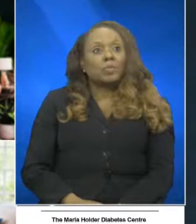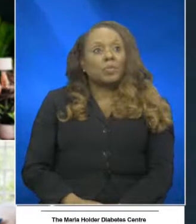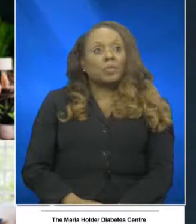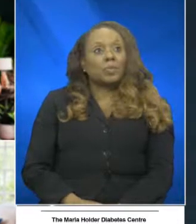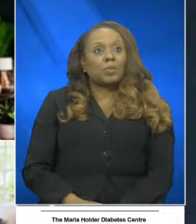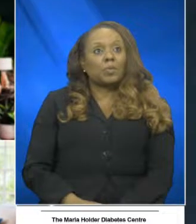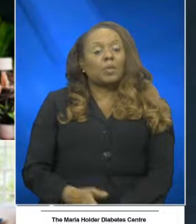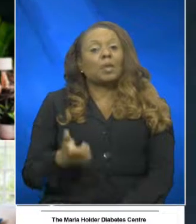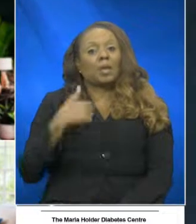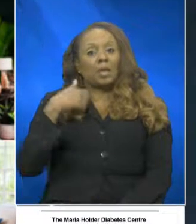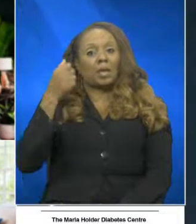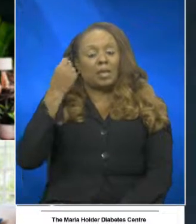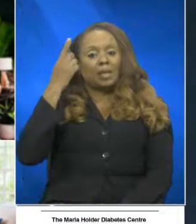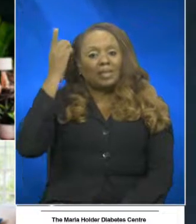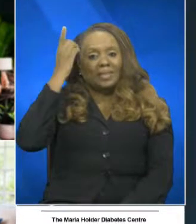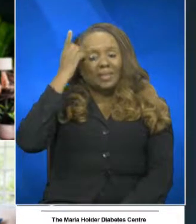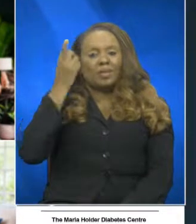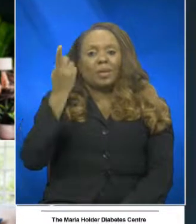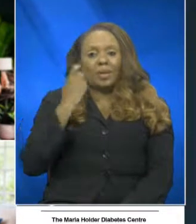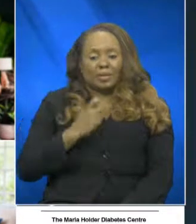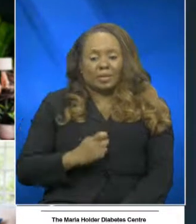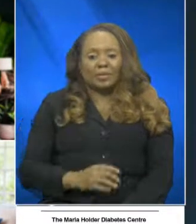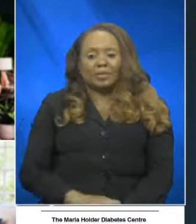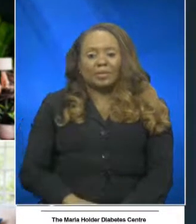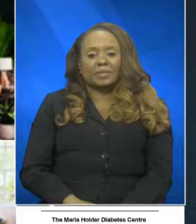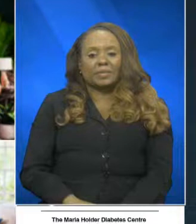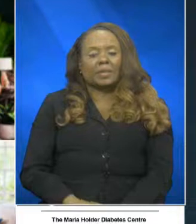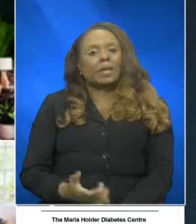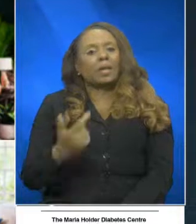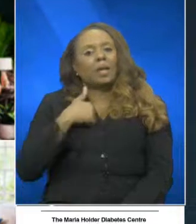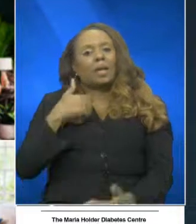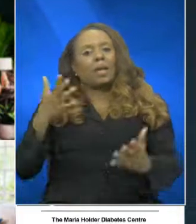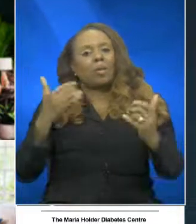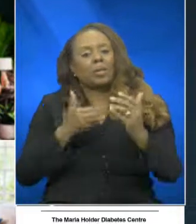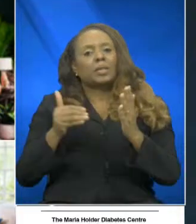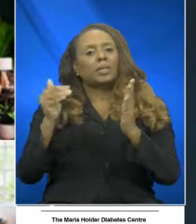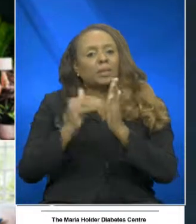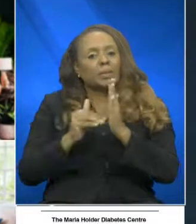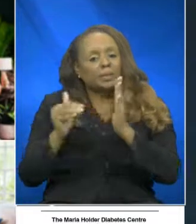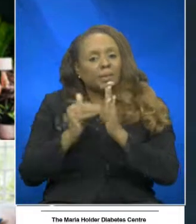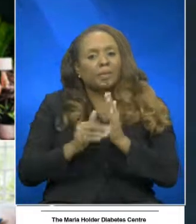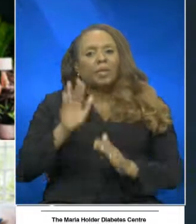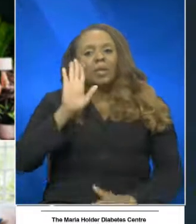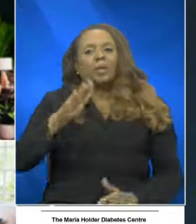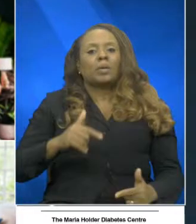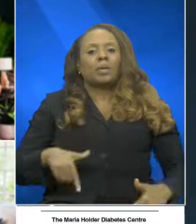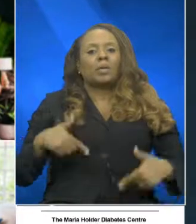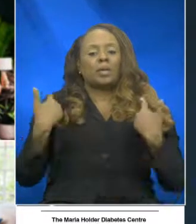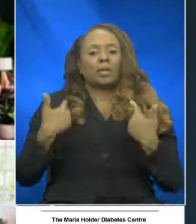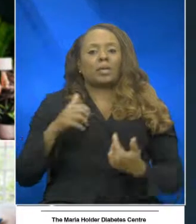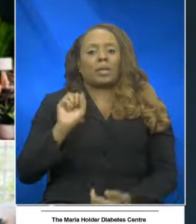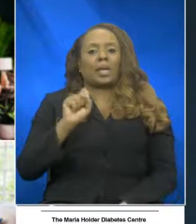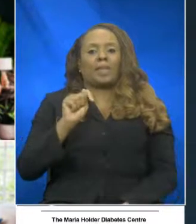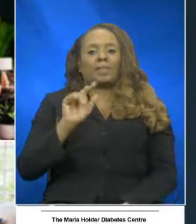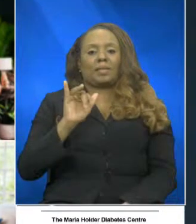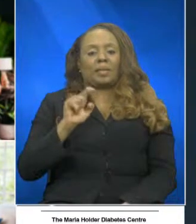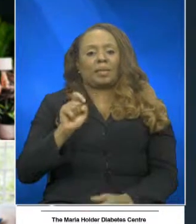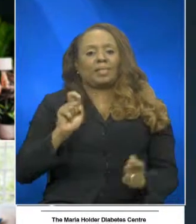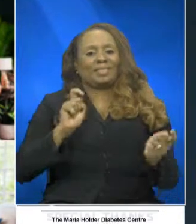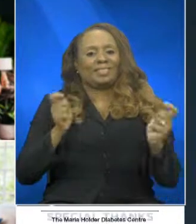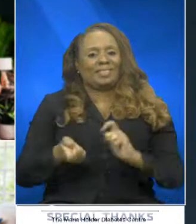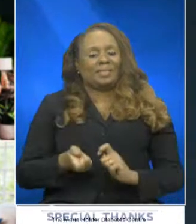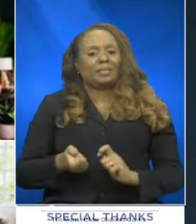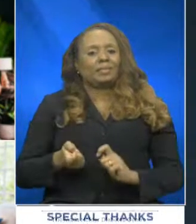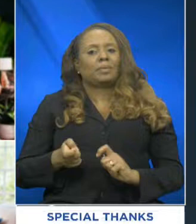understand David's question, which is basically, and I'm going to reiterate, your lifestyle modifications start now.